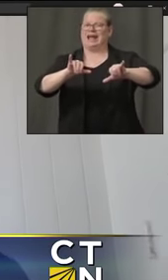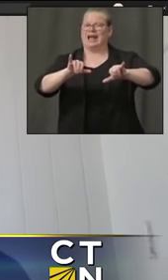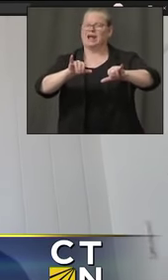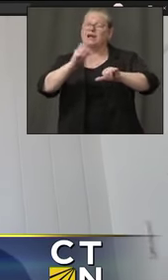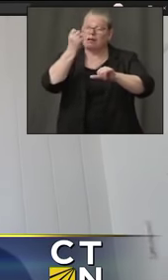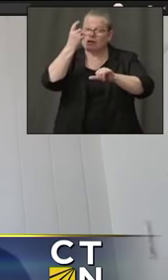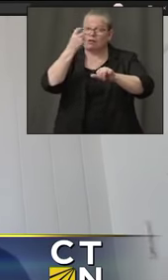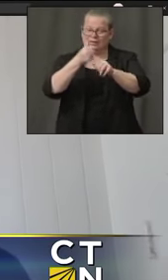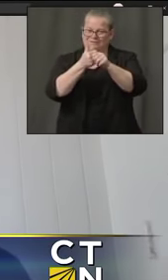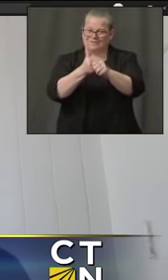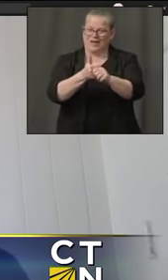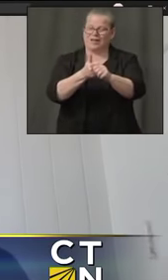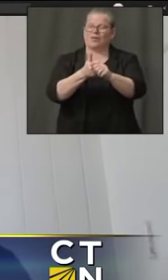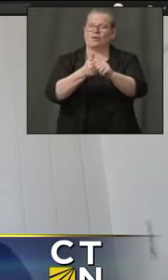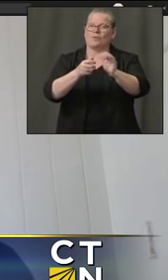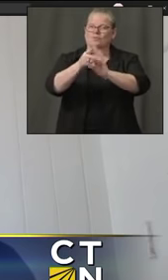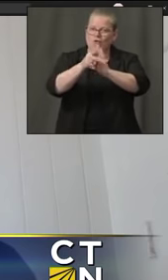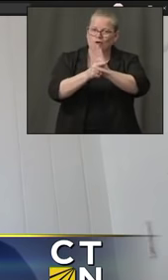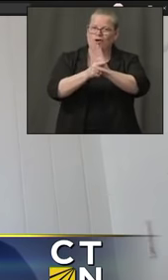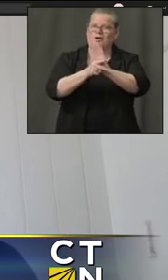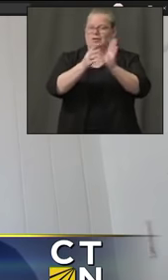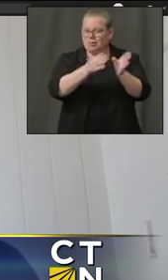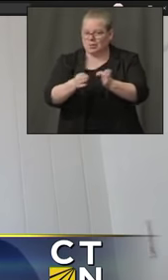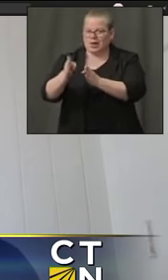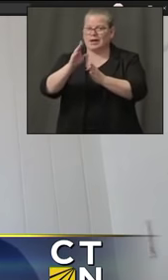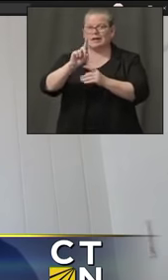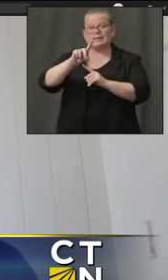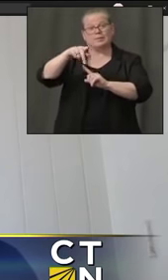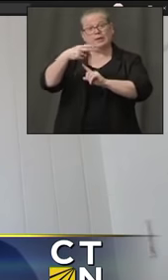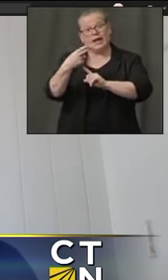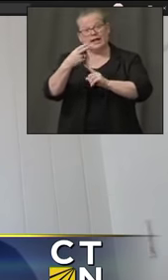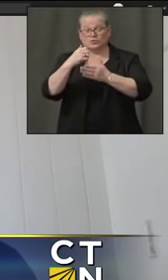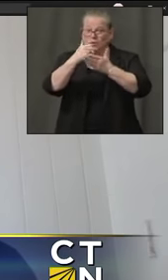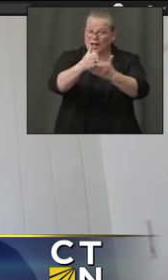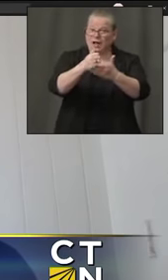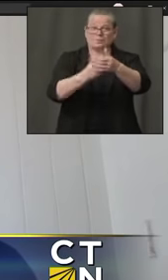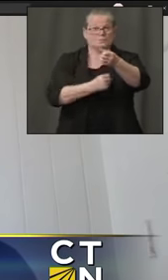DPH team is able to help in and provide additional supports. There is